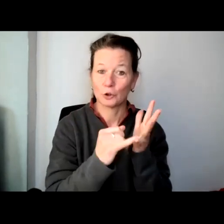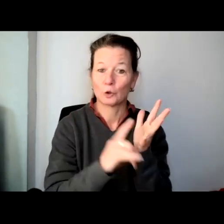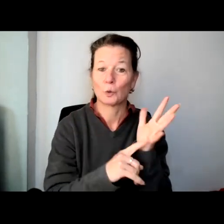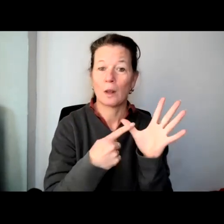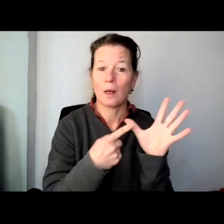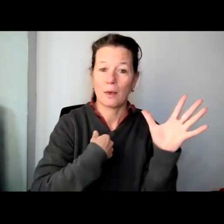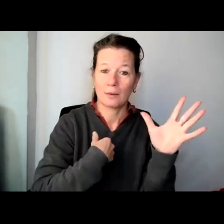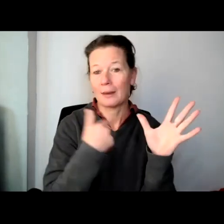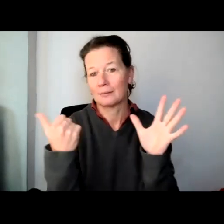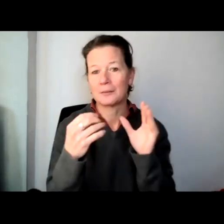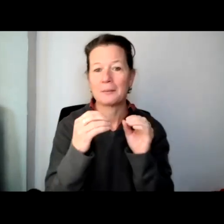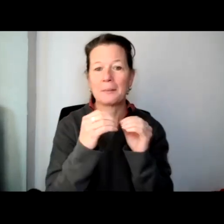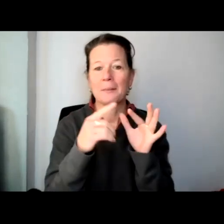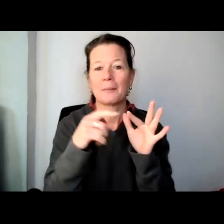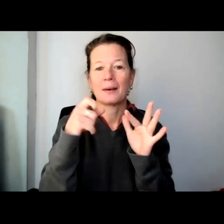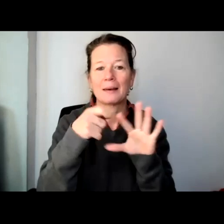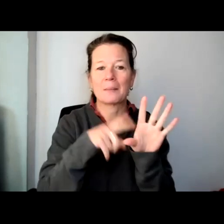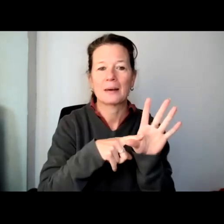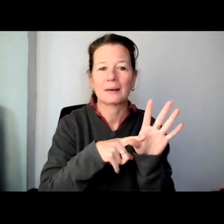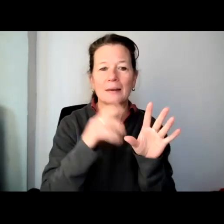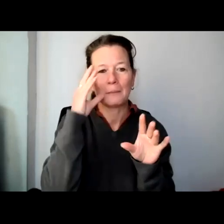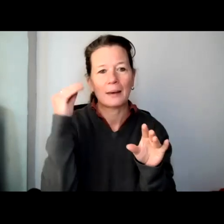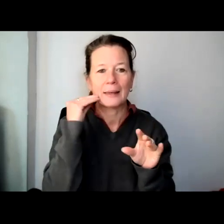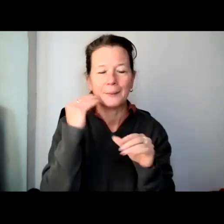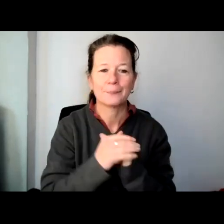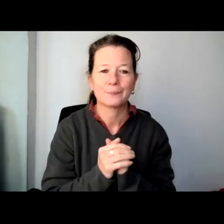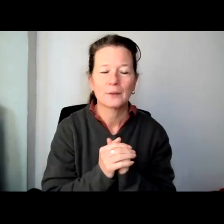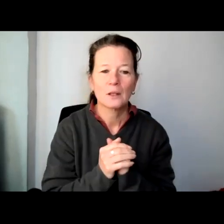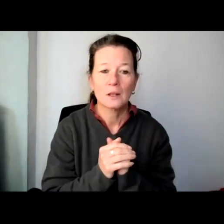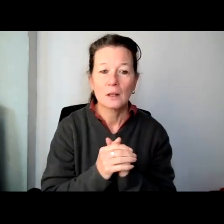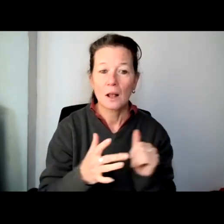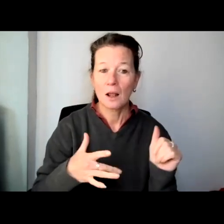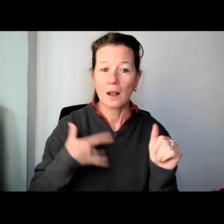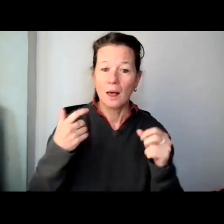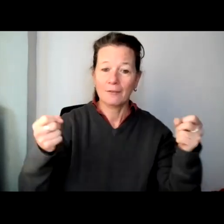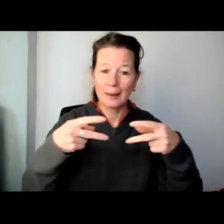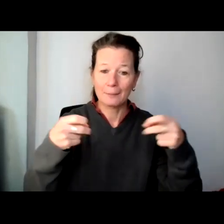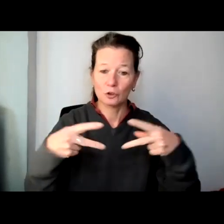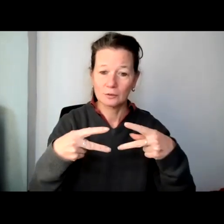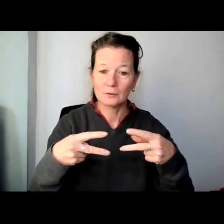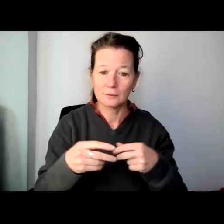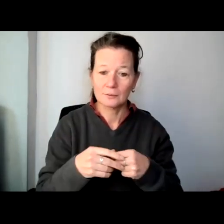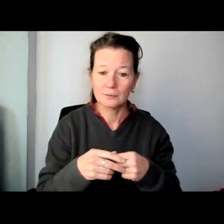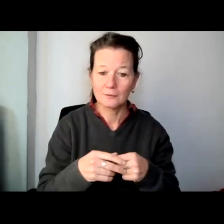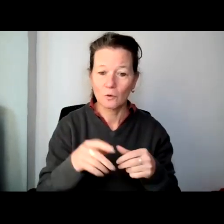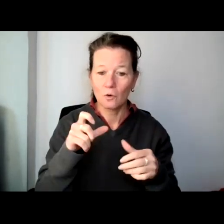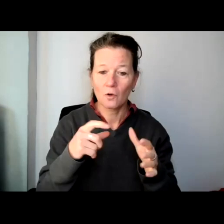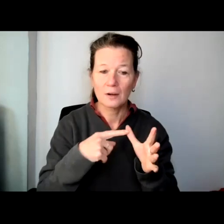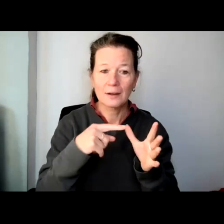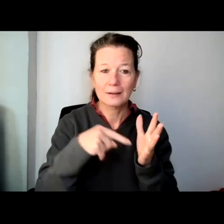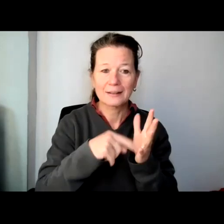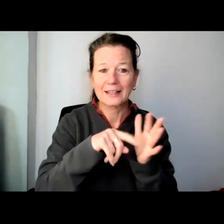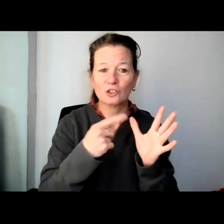Becky. And also we have live captions being done by Catja. Thank you so